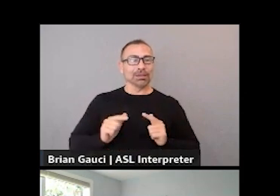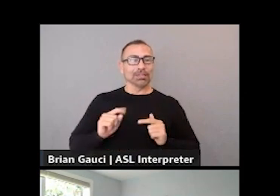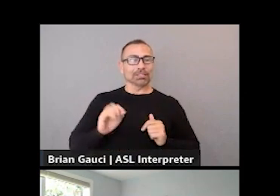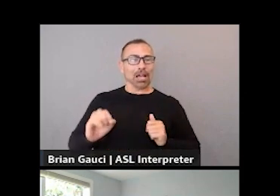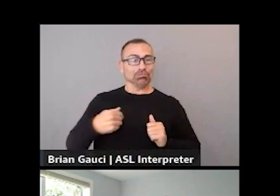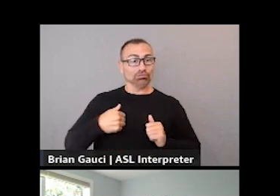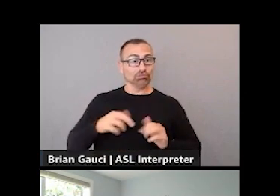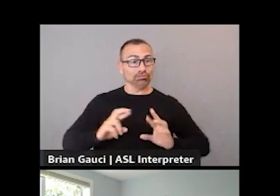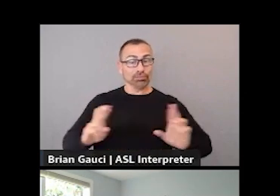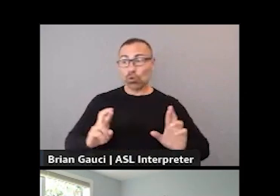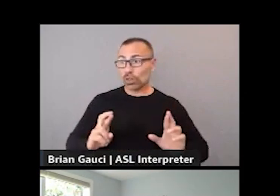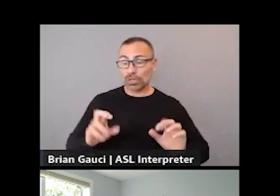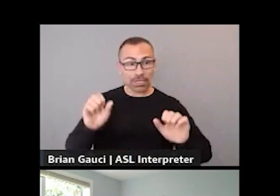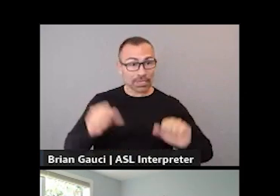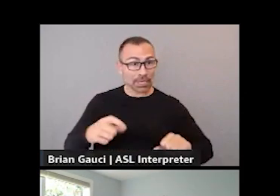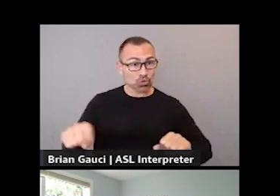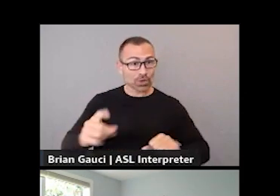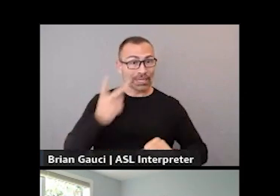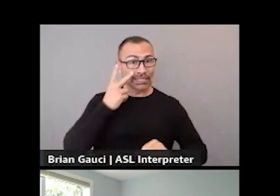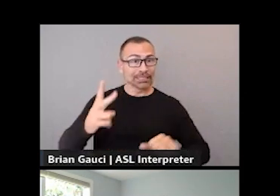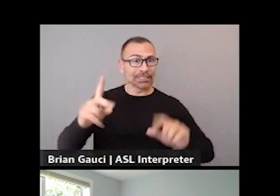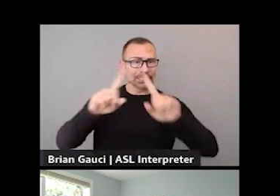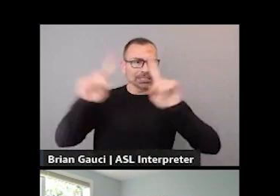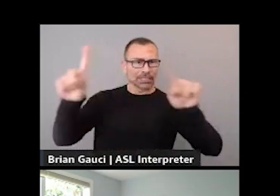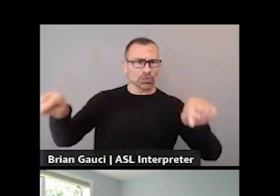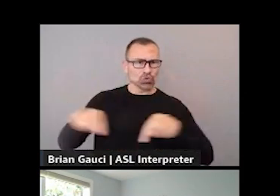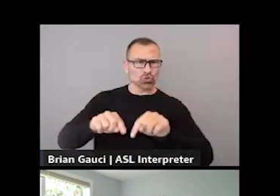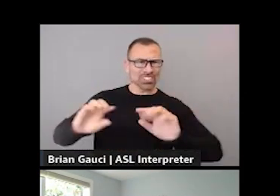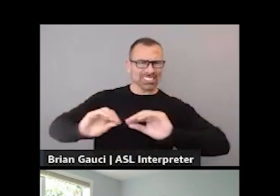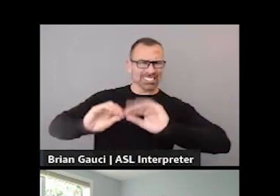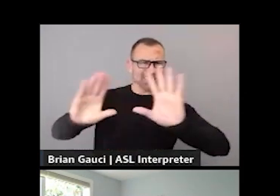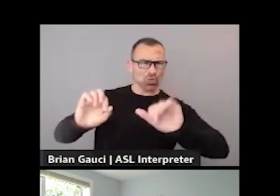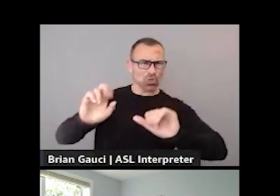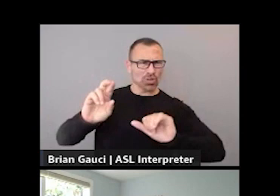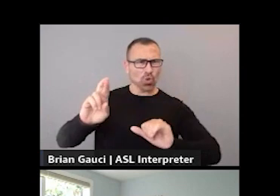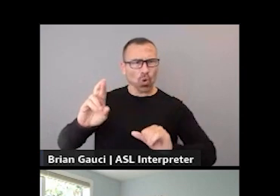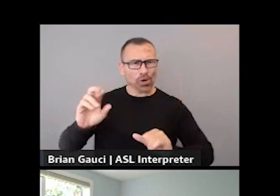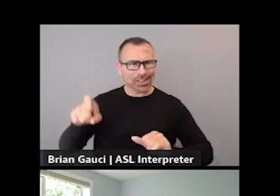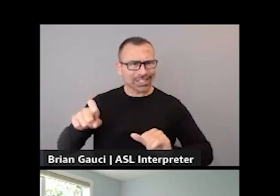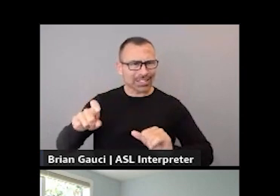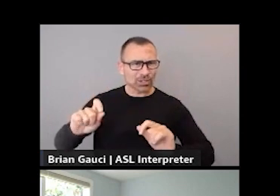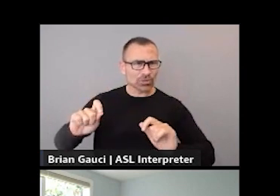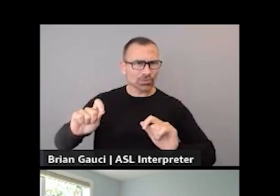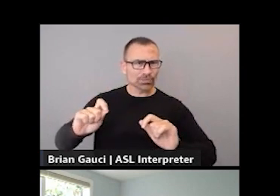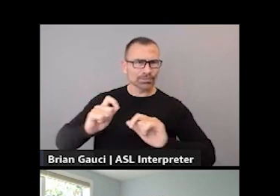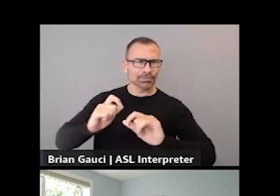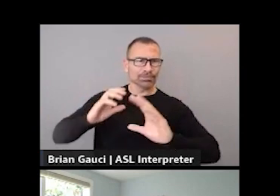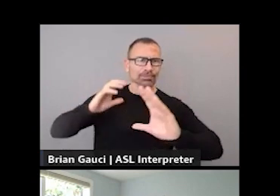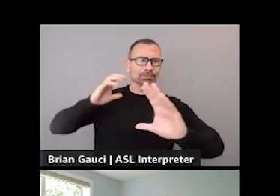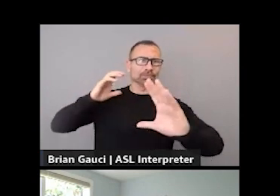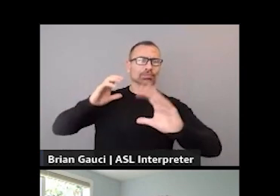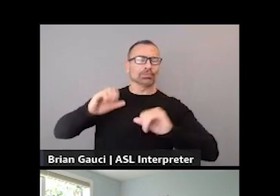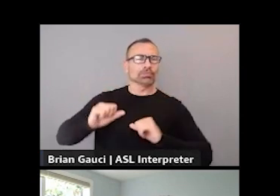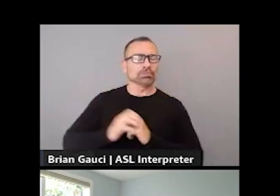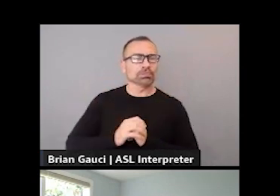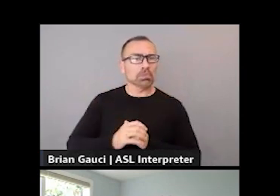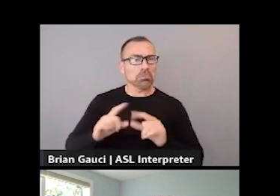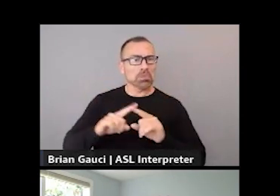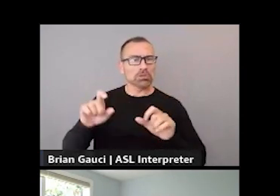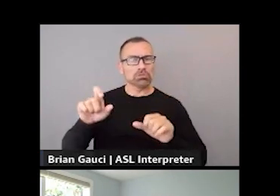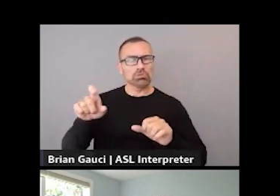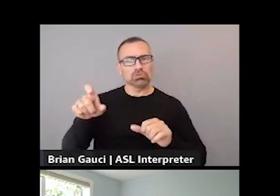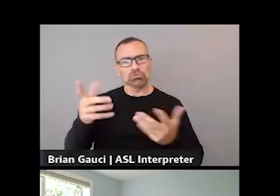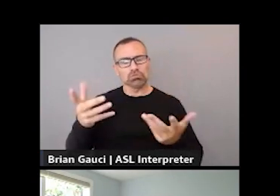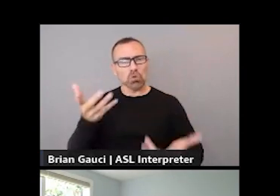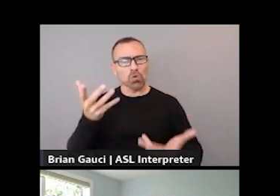see that screen all right? If not, I can bump up the font size a little bit. But I think you should be able to see it. We're going to get started with